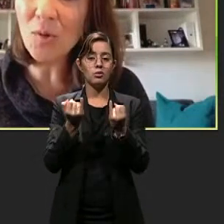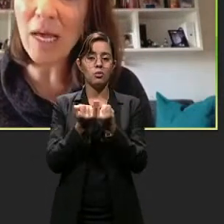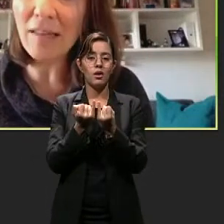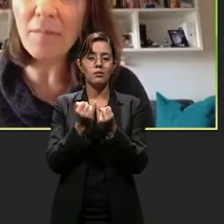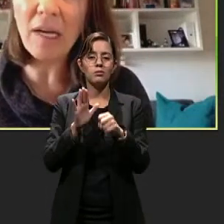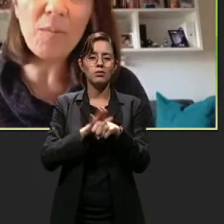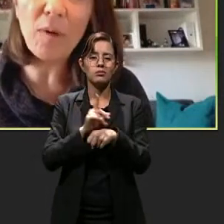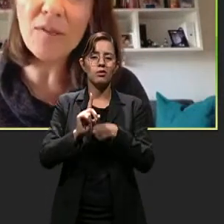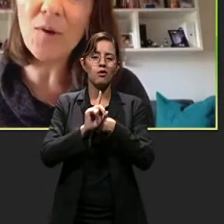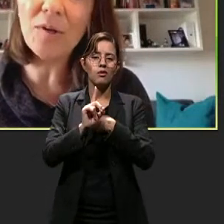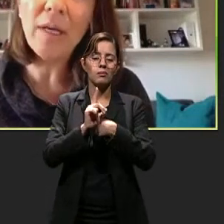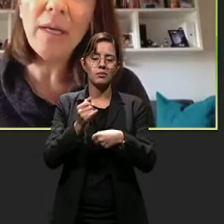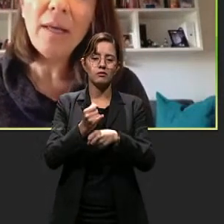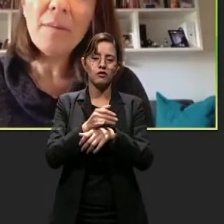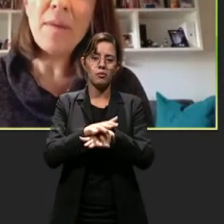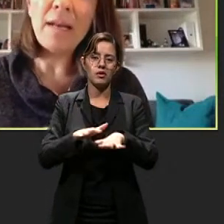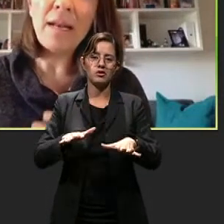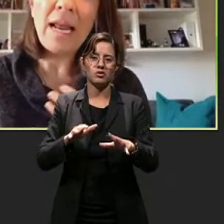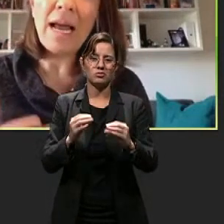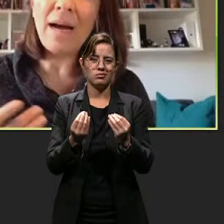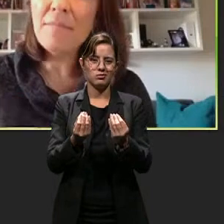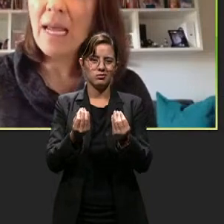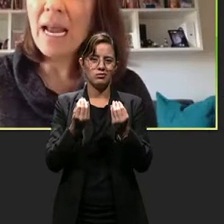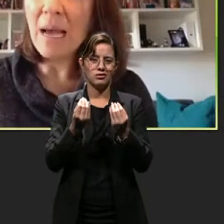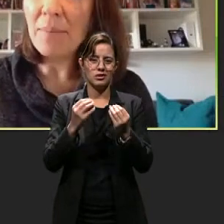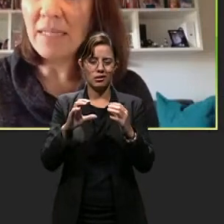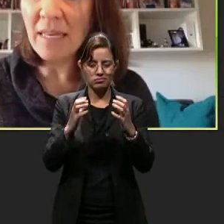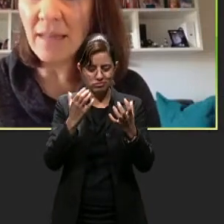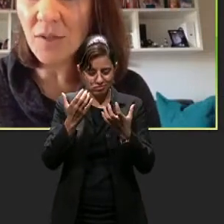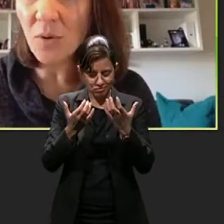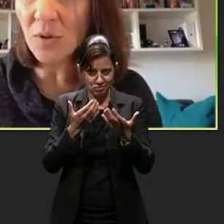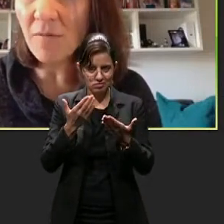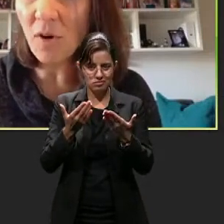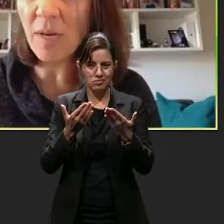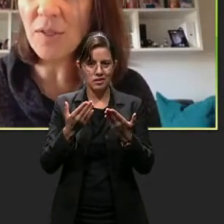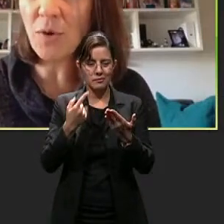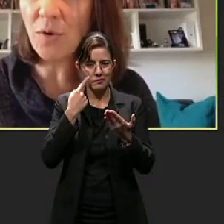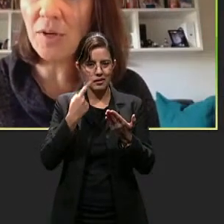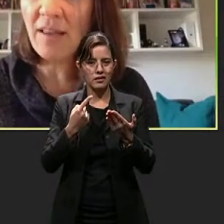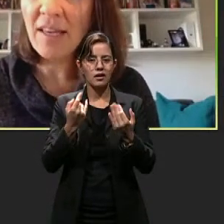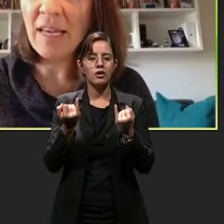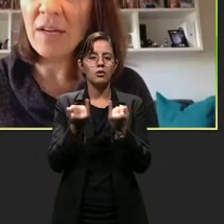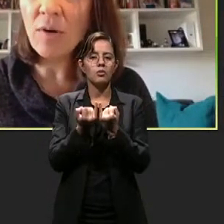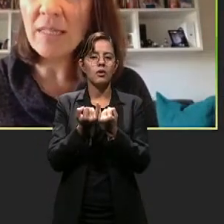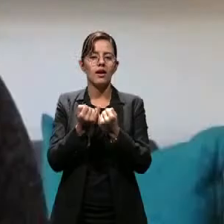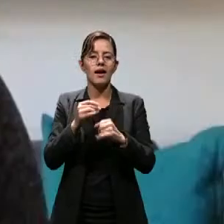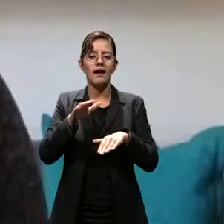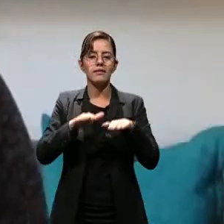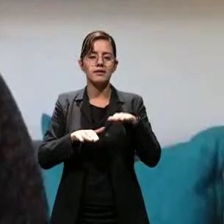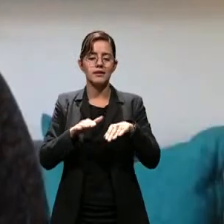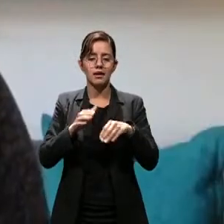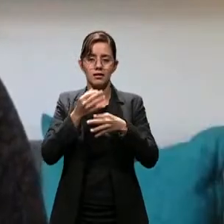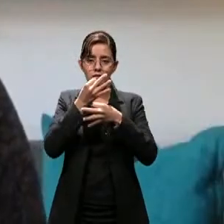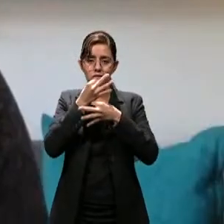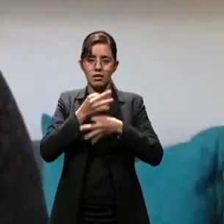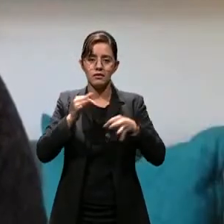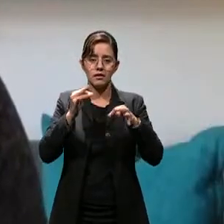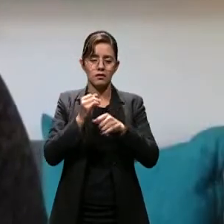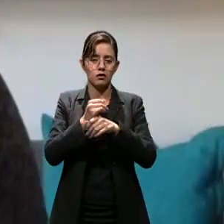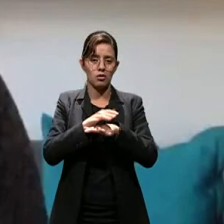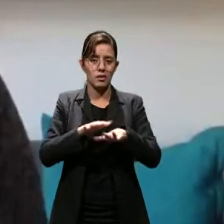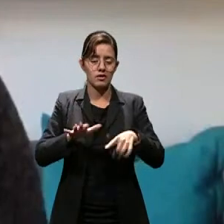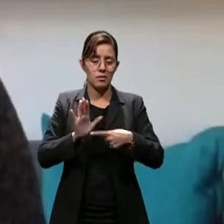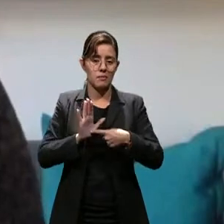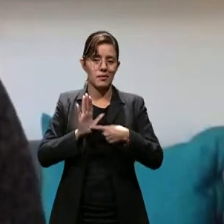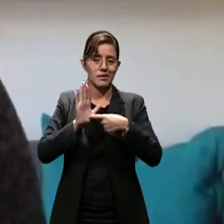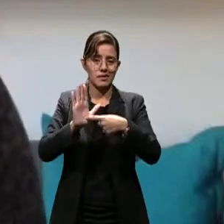data, but they also can manipulate the data. The way the data is presented can be